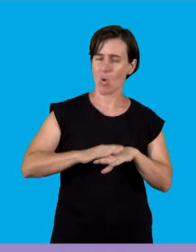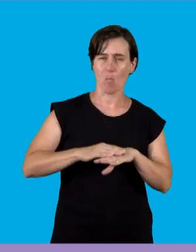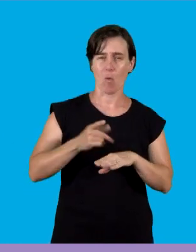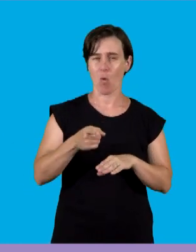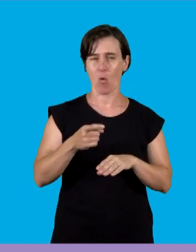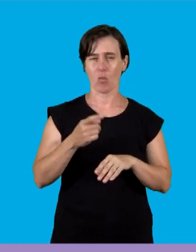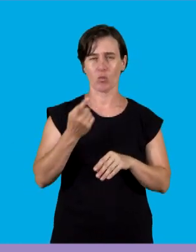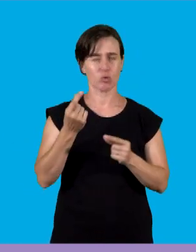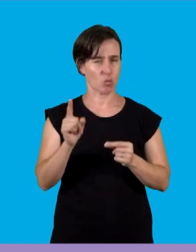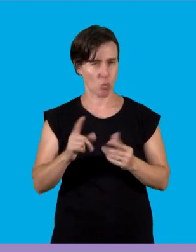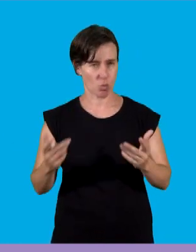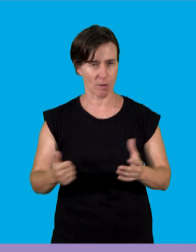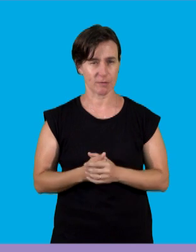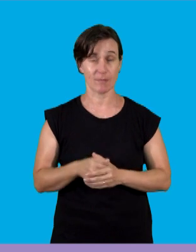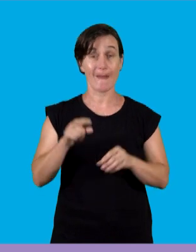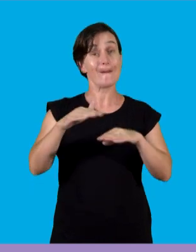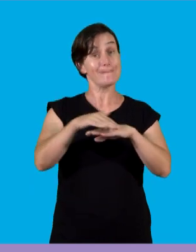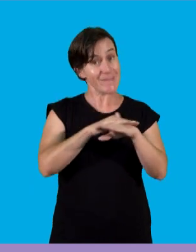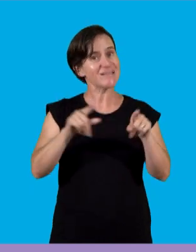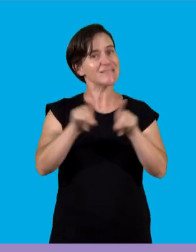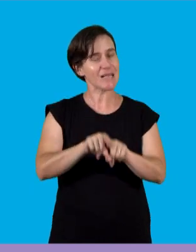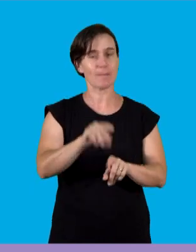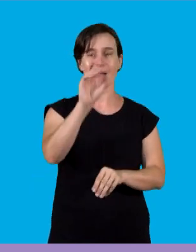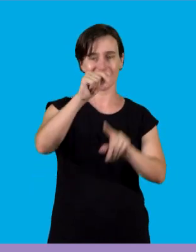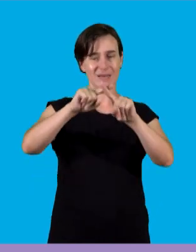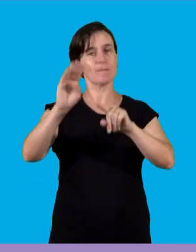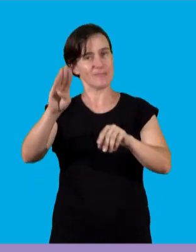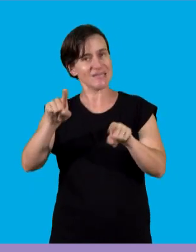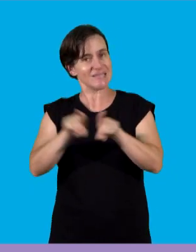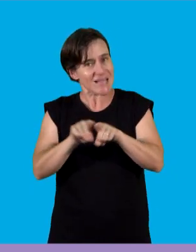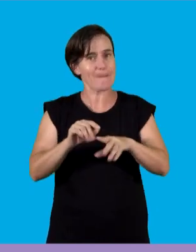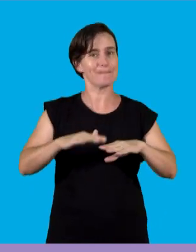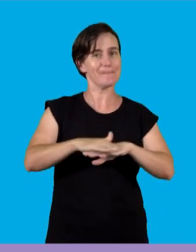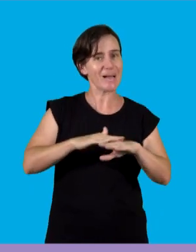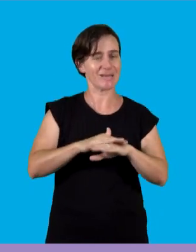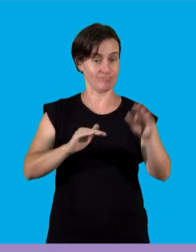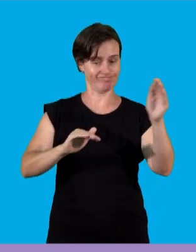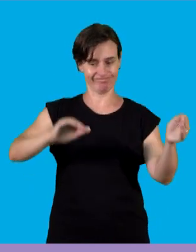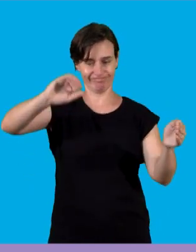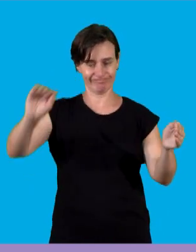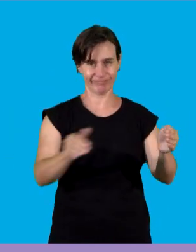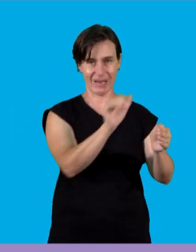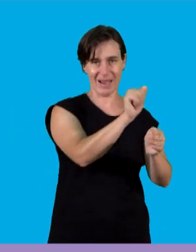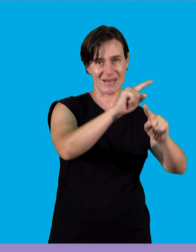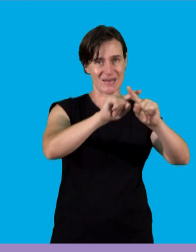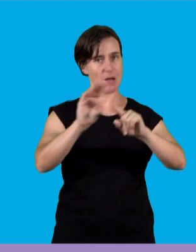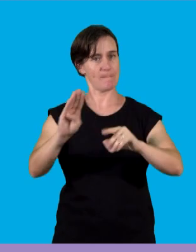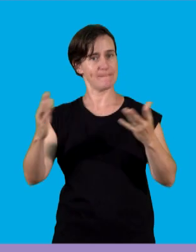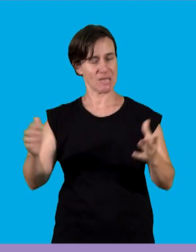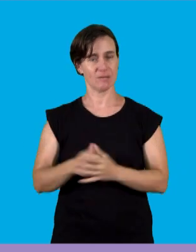have the same base, and our base in this case is the a multiplied by b. So that is going to be there the